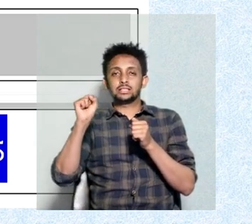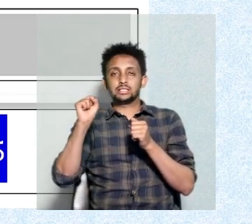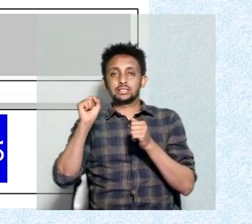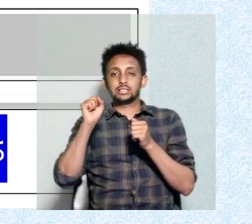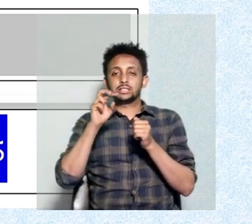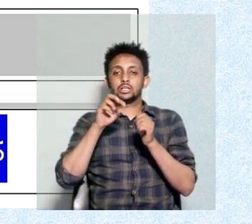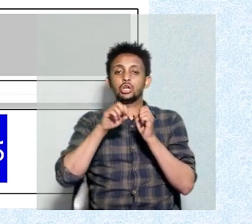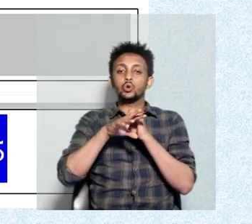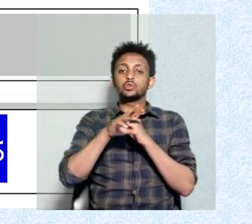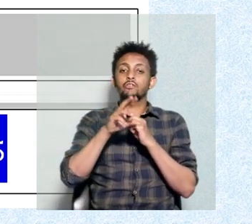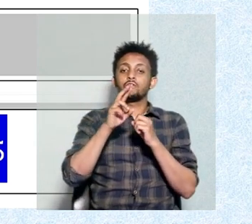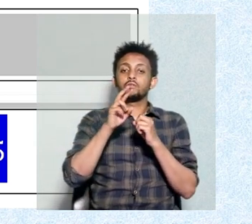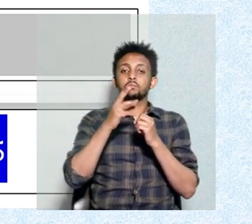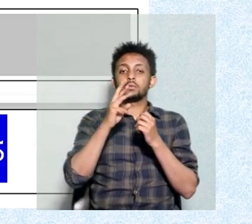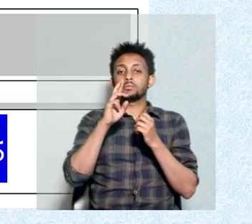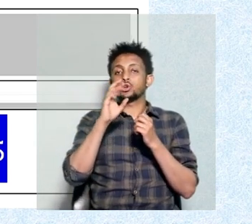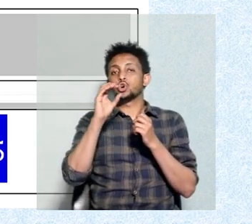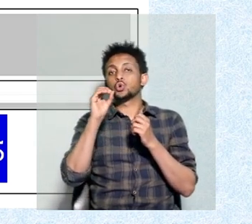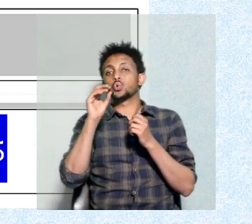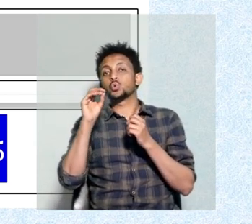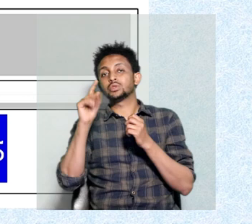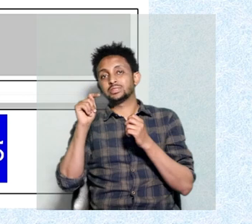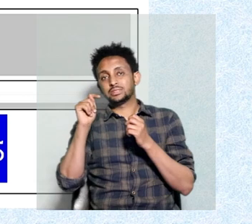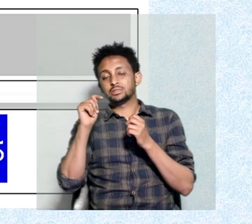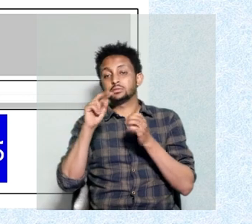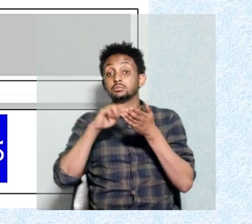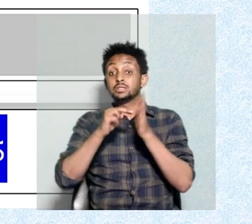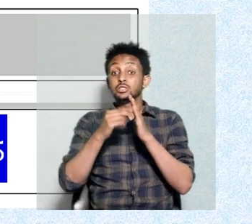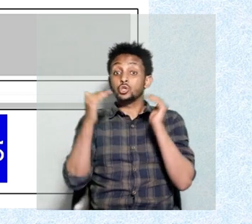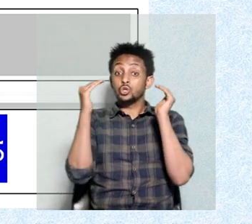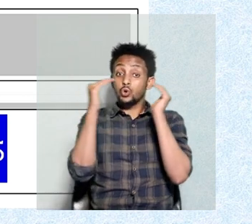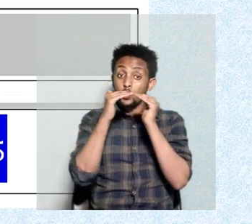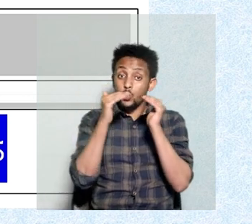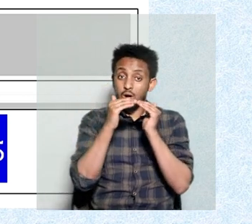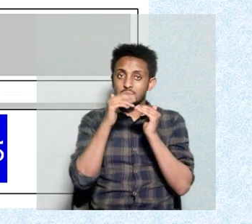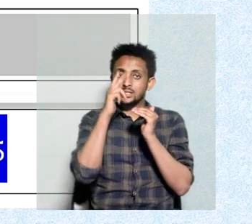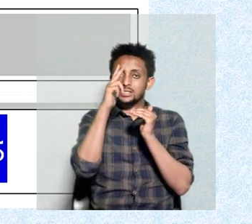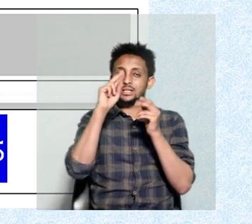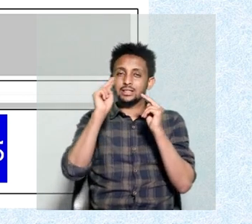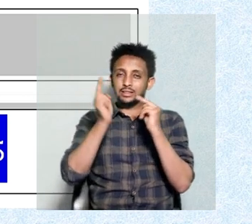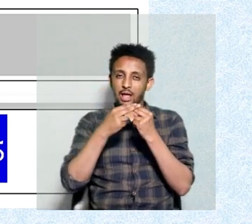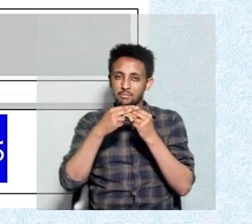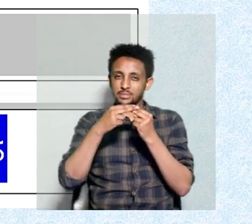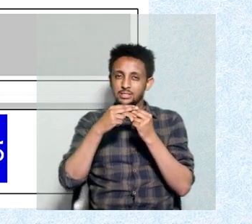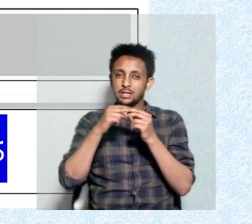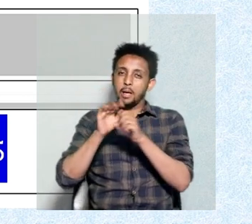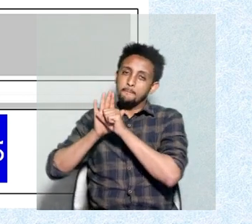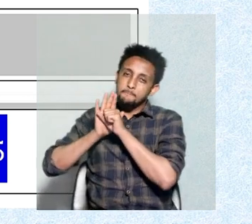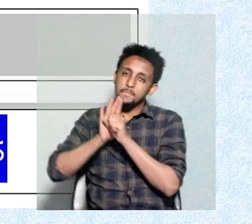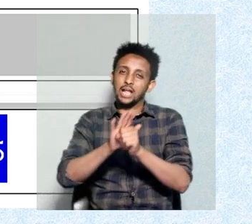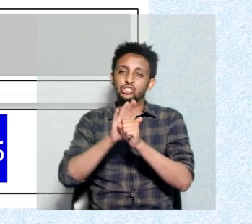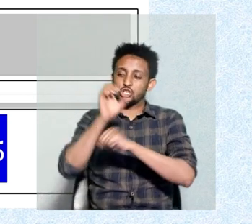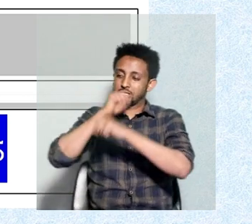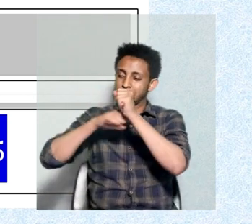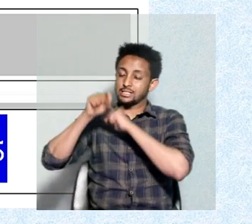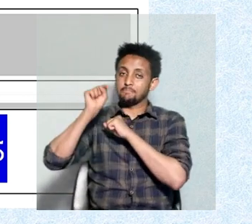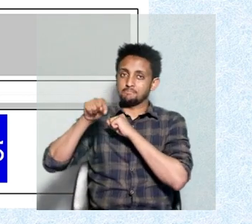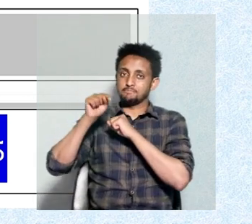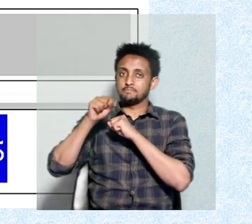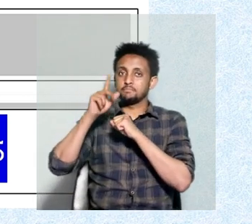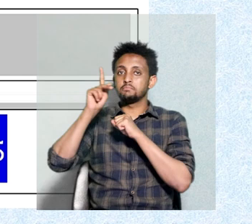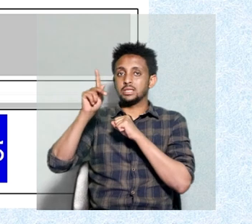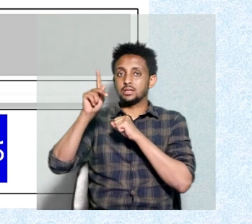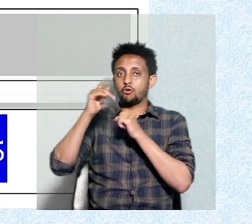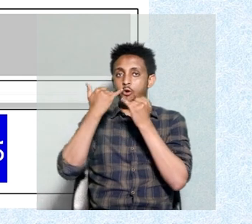mean square velocity of those particles, is equal to 3 times the pressure of the system, or pressure